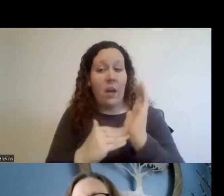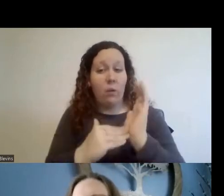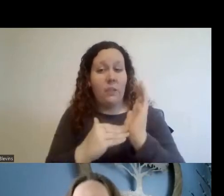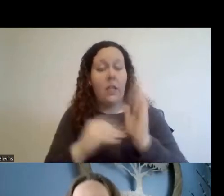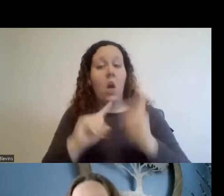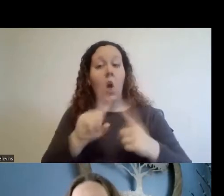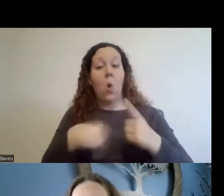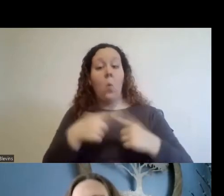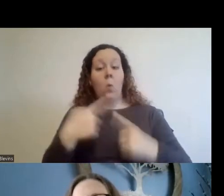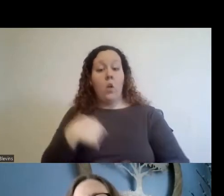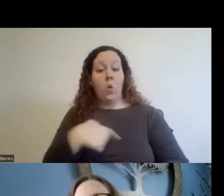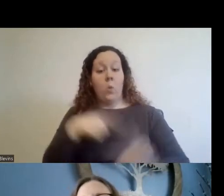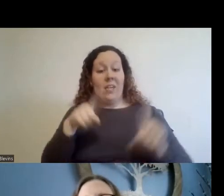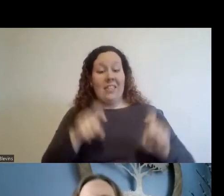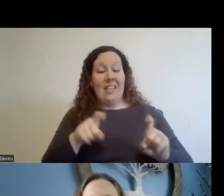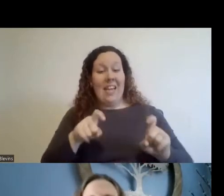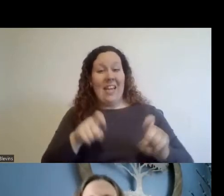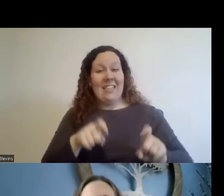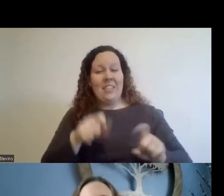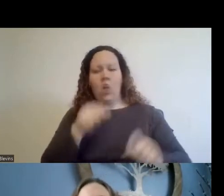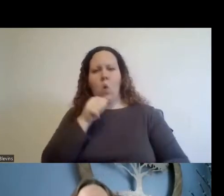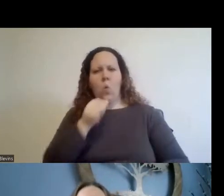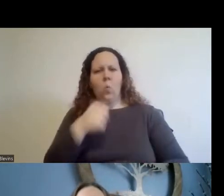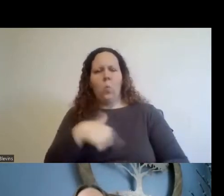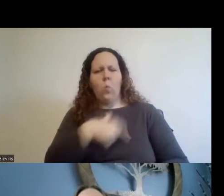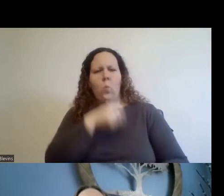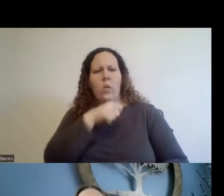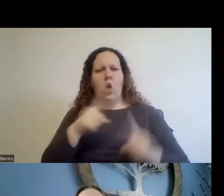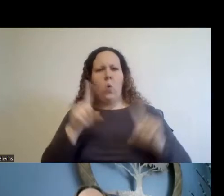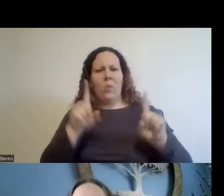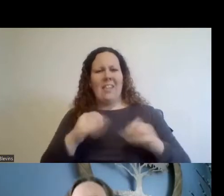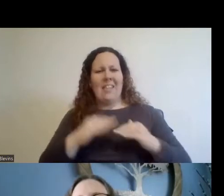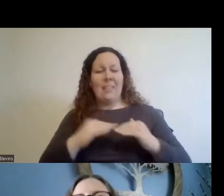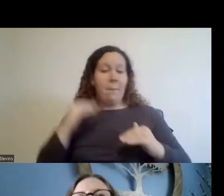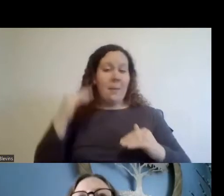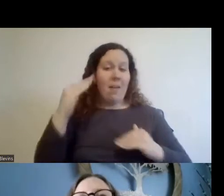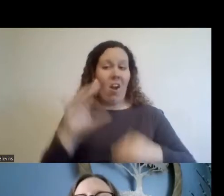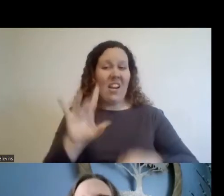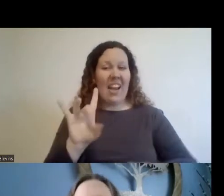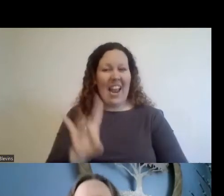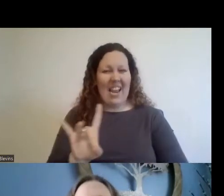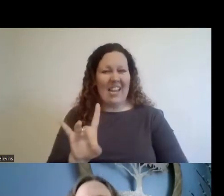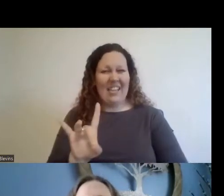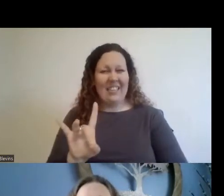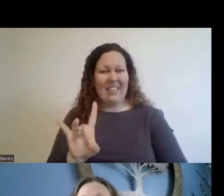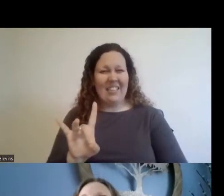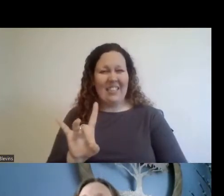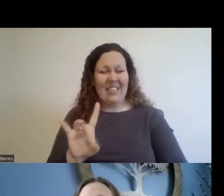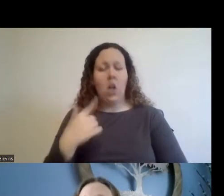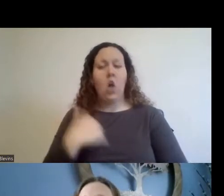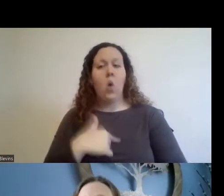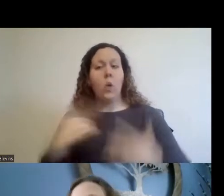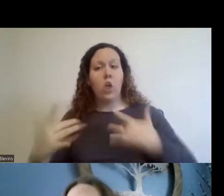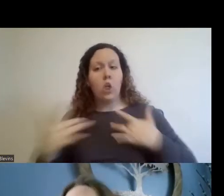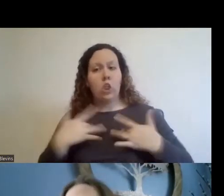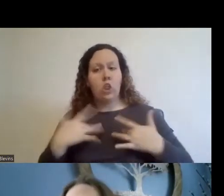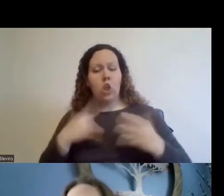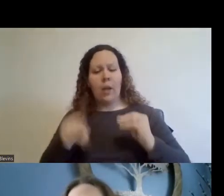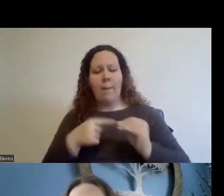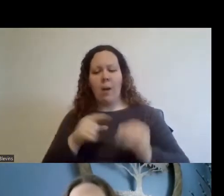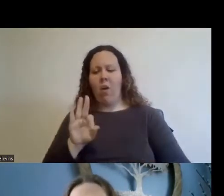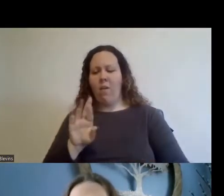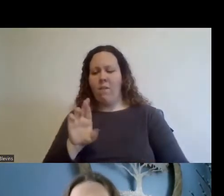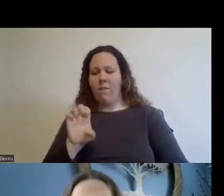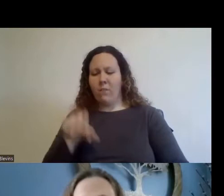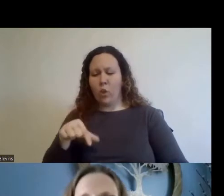test beyond 8. And we're most concerned about the frequencies for speech, because that's why we